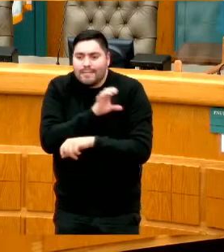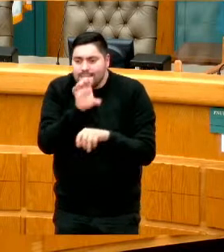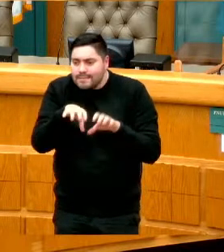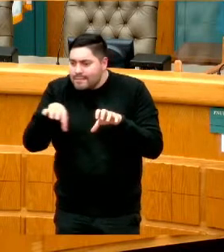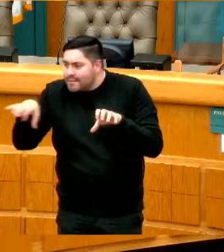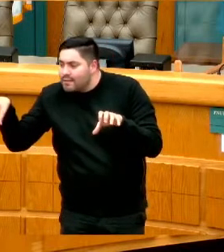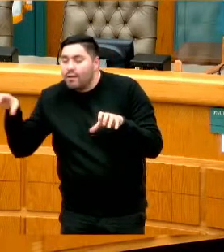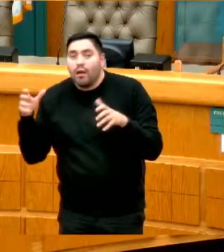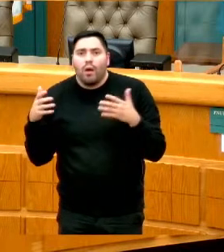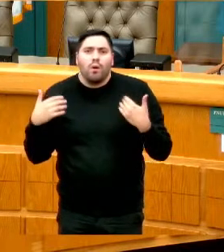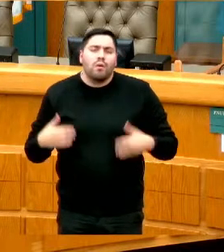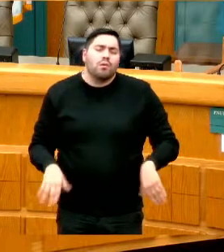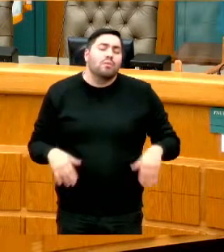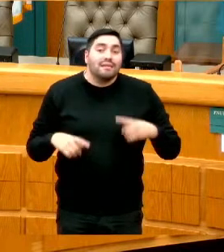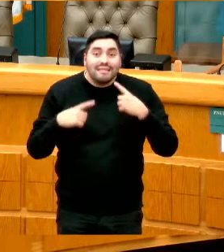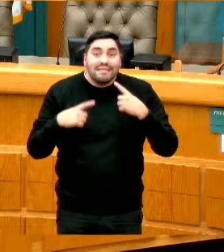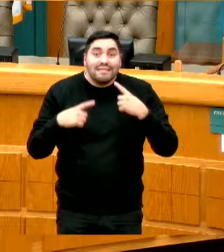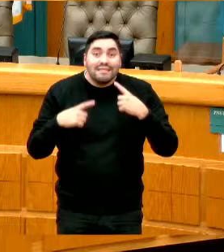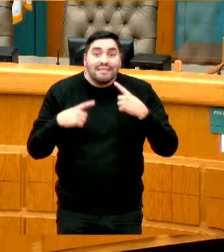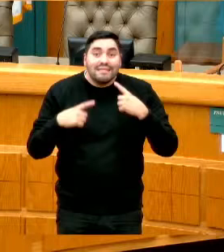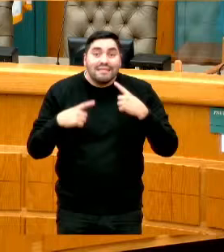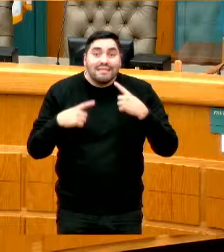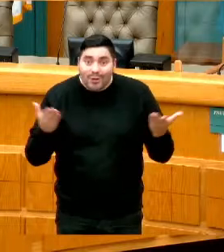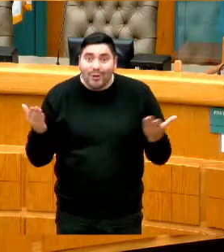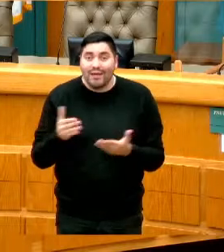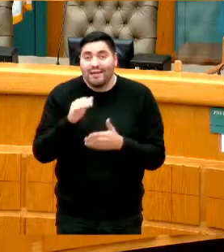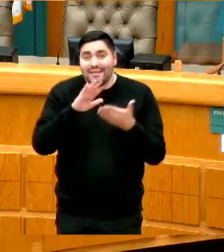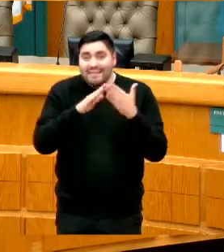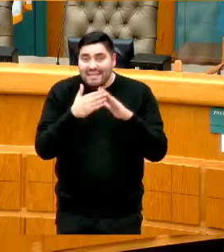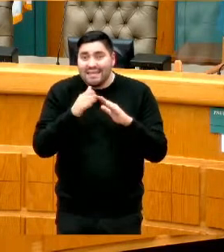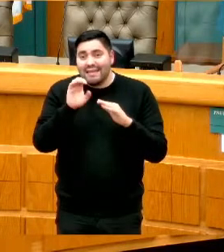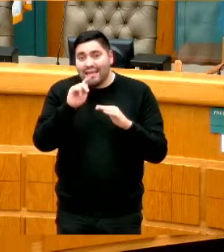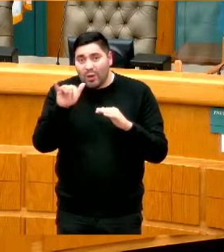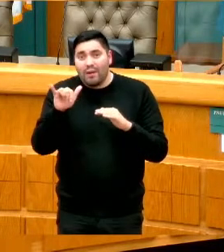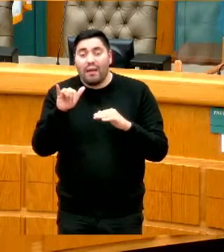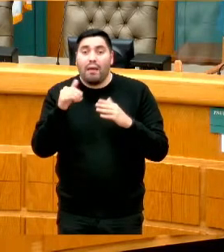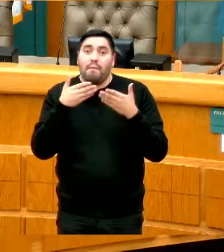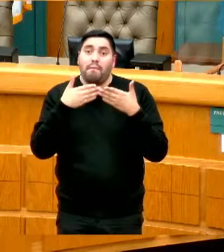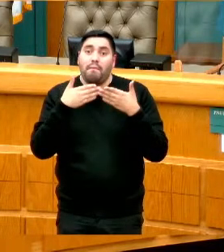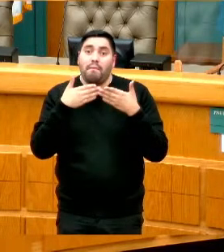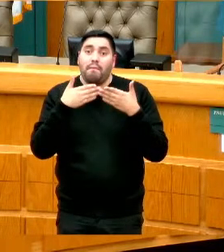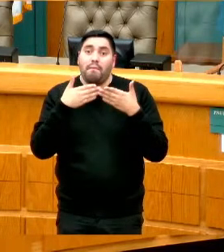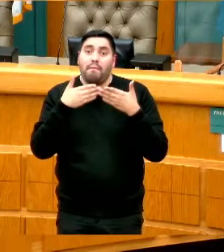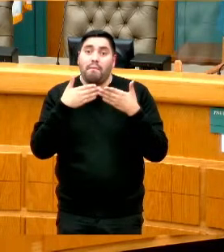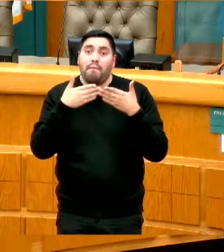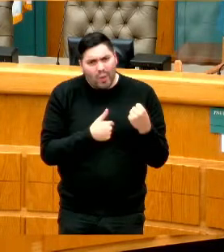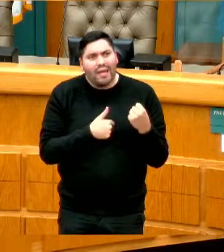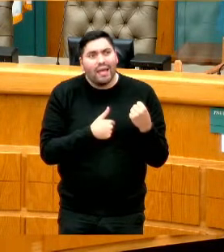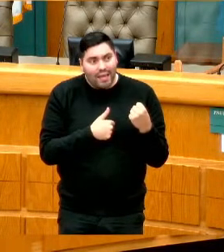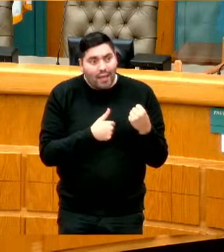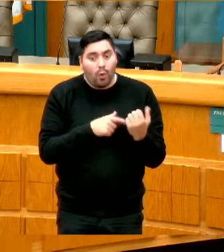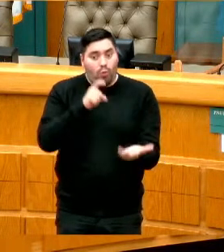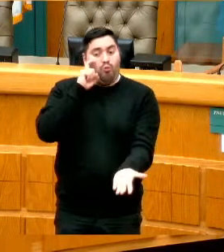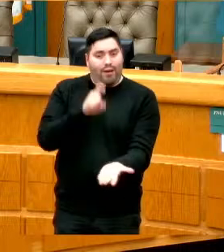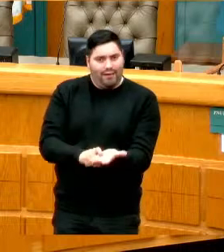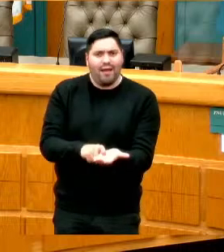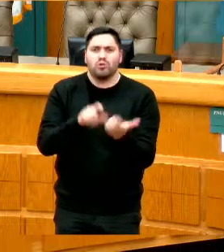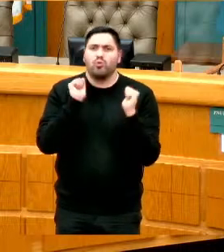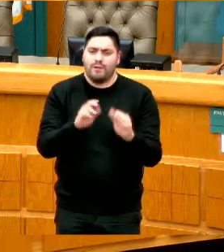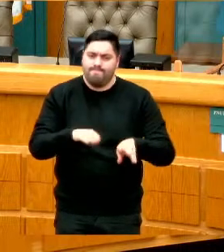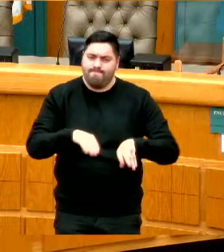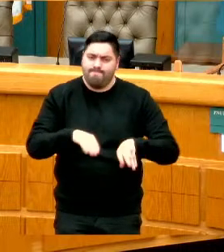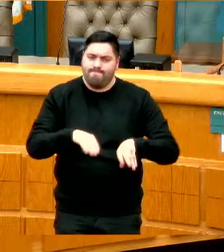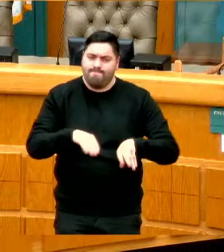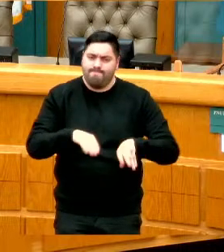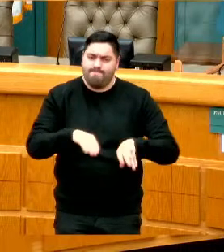The success here at City County Public Health was rewarded by proving that we could distribute as much vaccine as